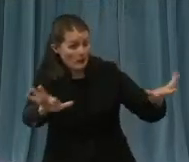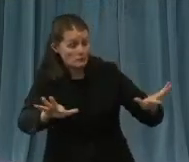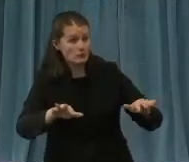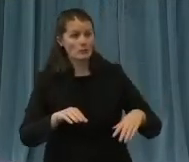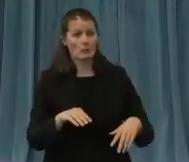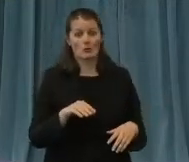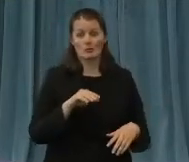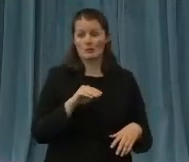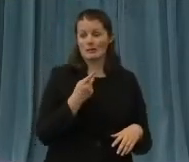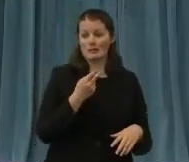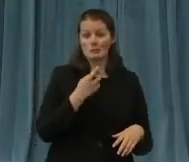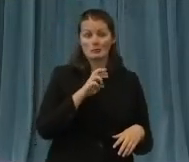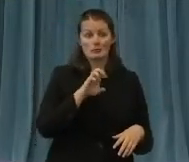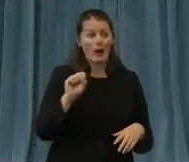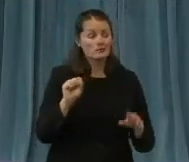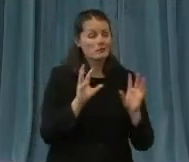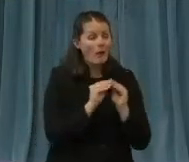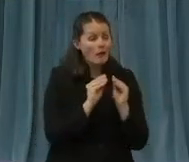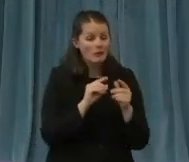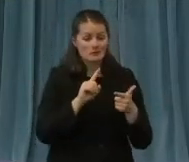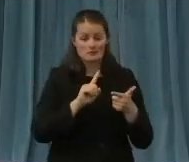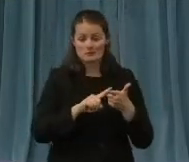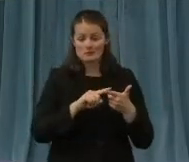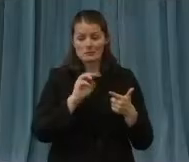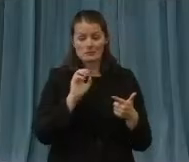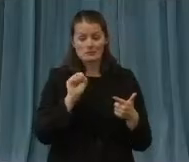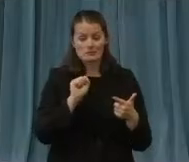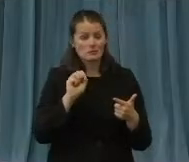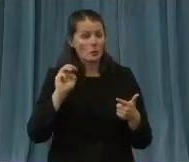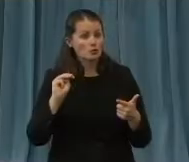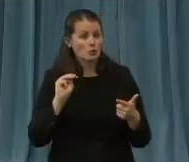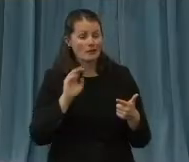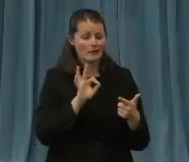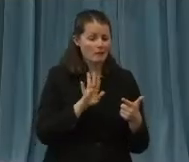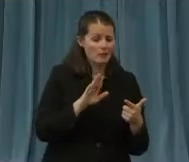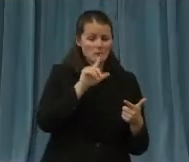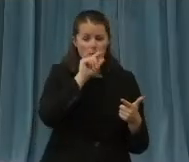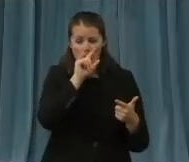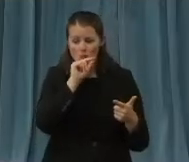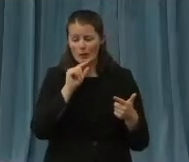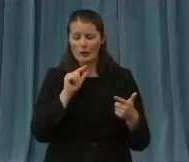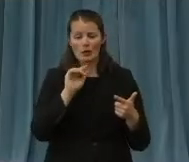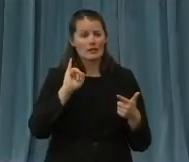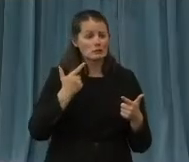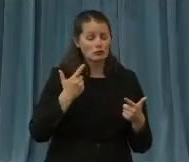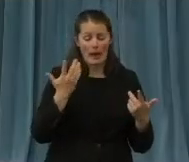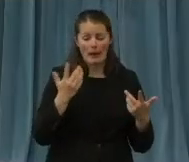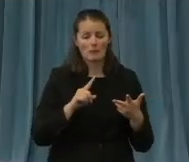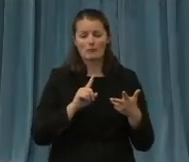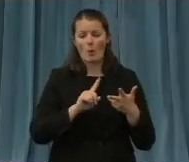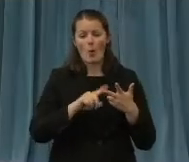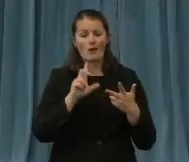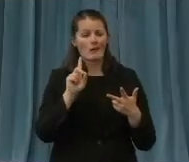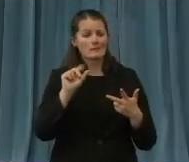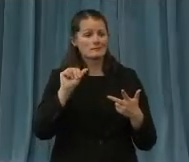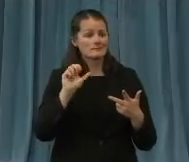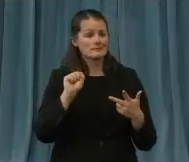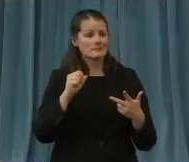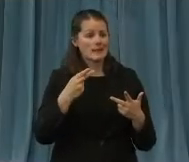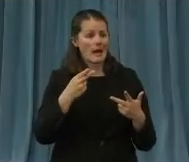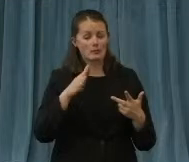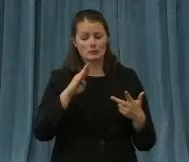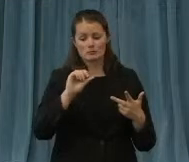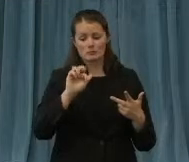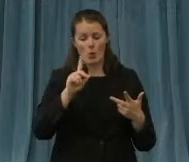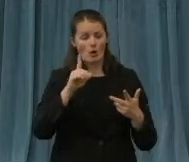dashboard. But you'll hear it from the governor in his office. We'll make it available as soon as we have it. Thank you. We'll now go to one of the